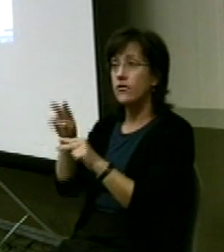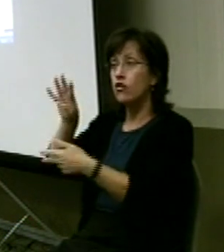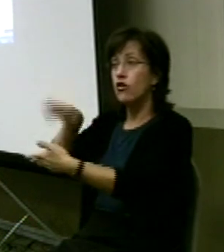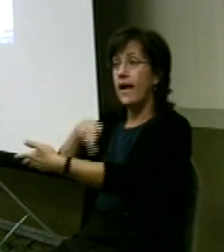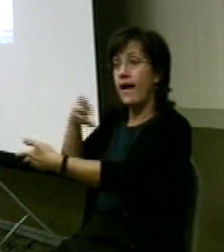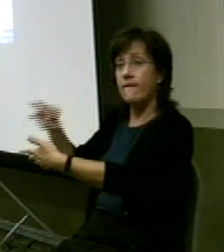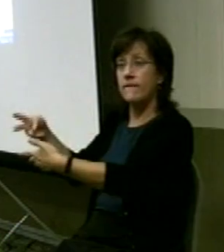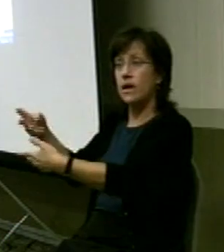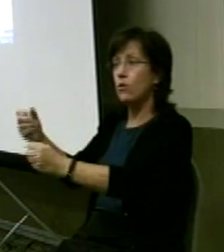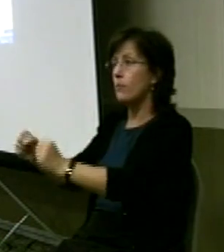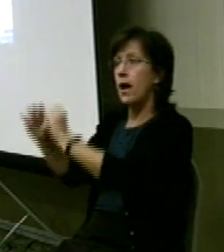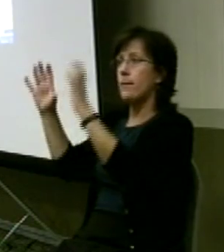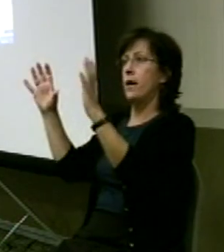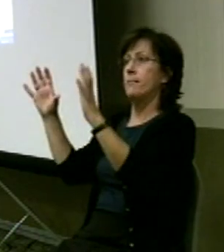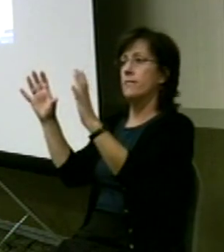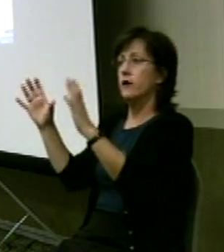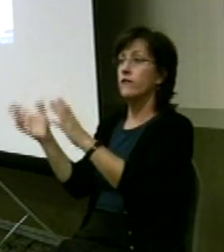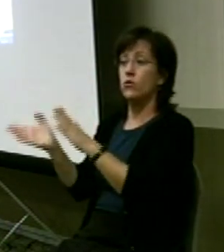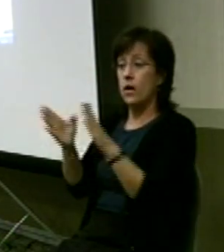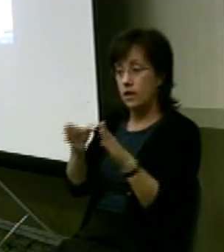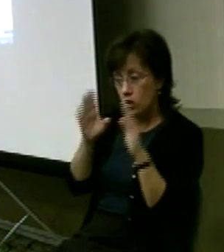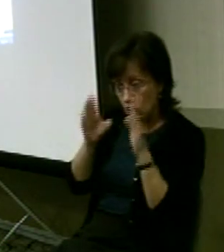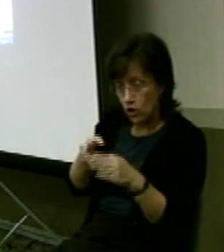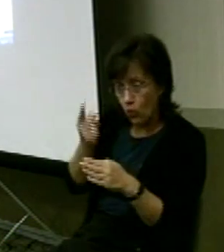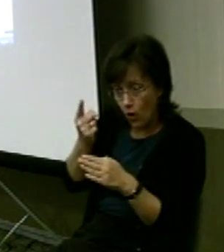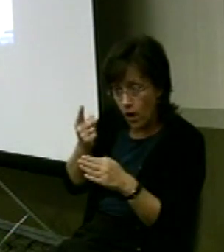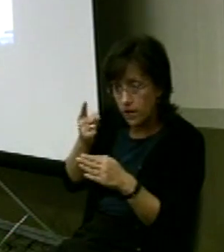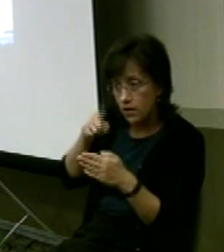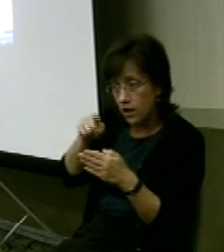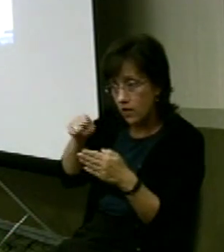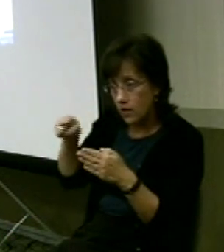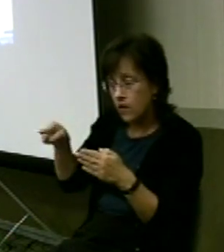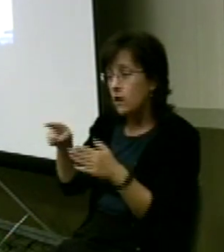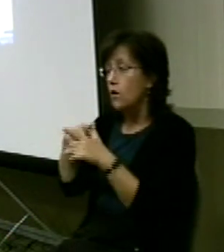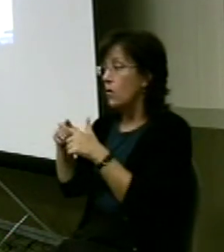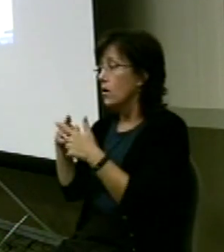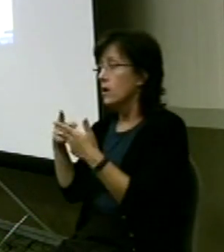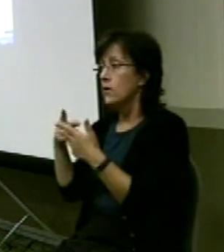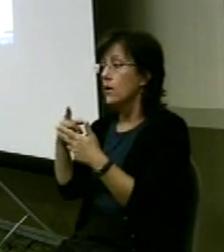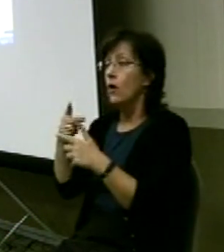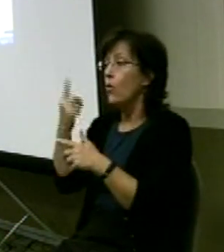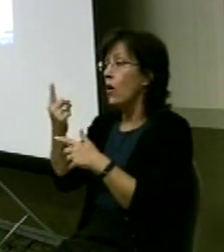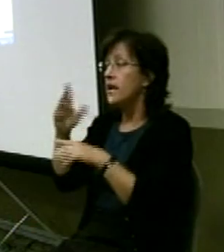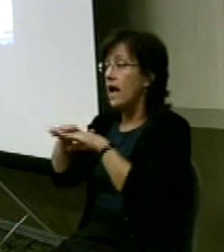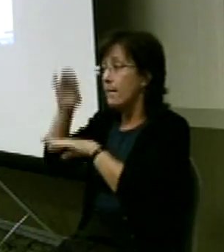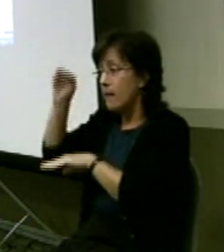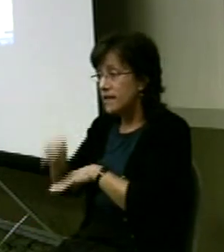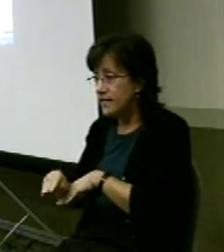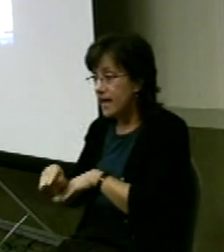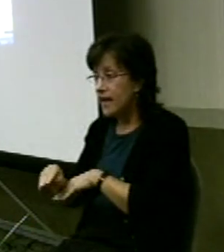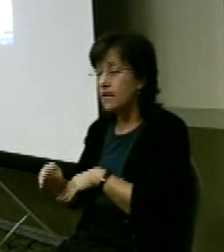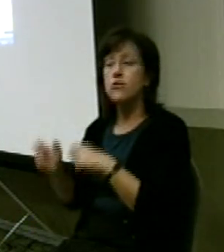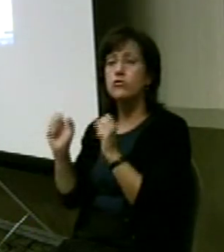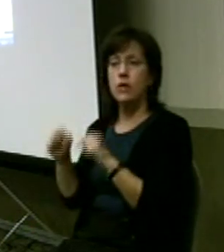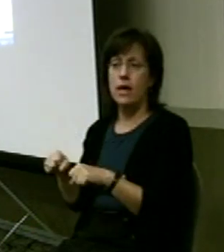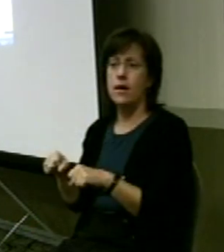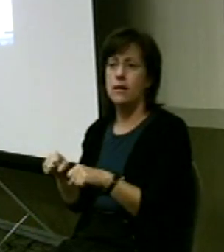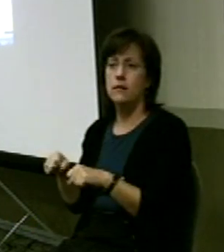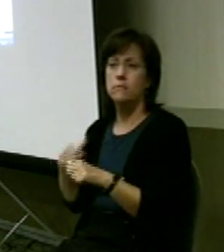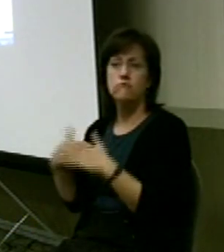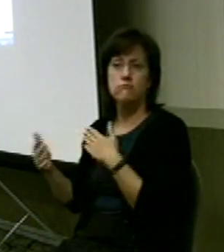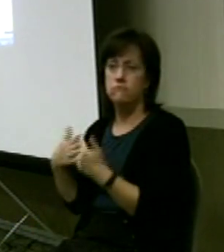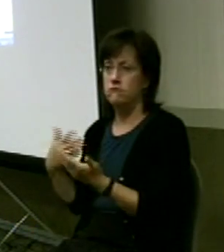all pop up automatically. If you just want to look at one, that's fine. If you want to just look at one for Mondays, that's fine. You can use it that